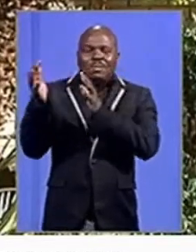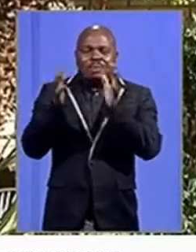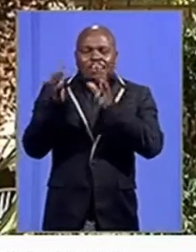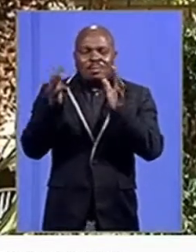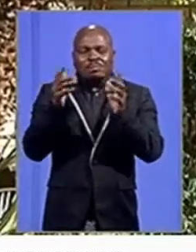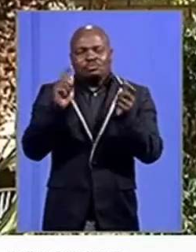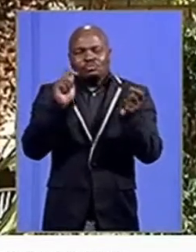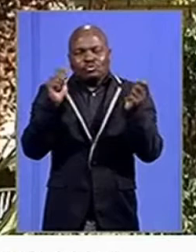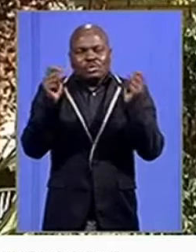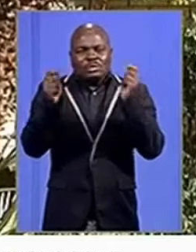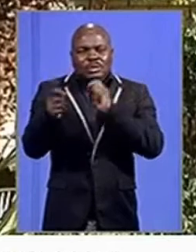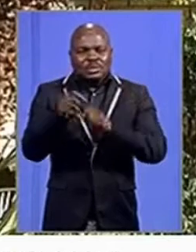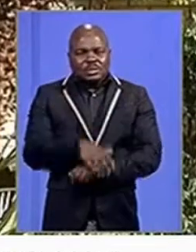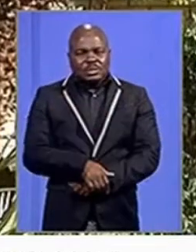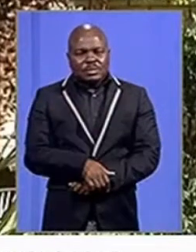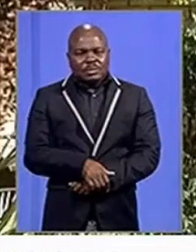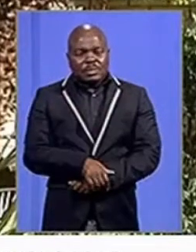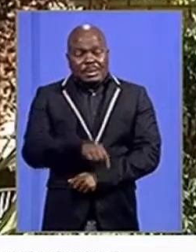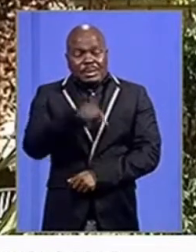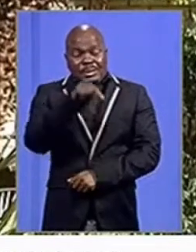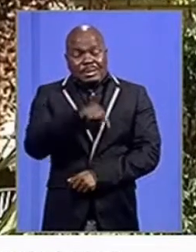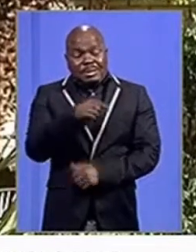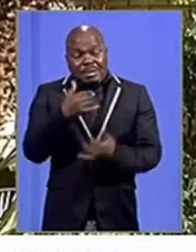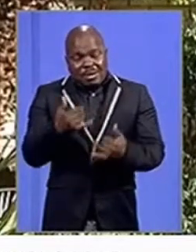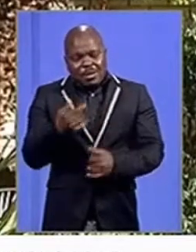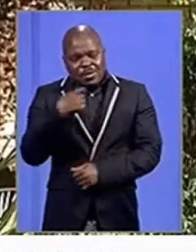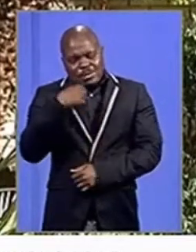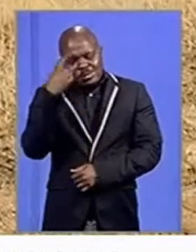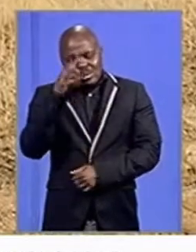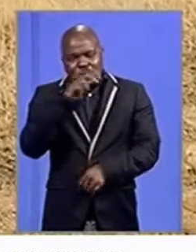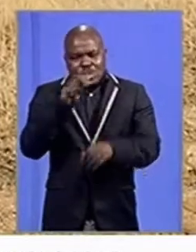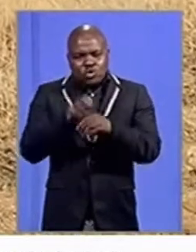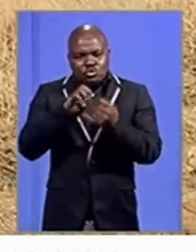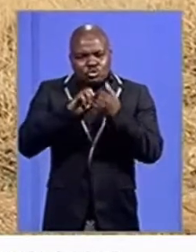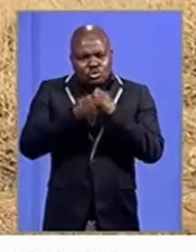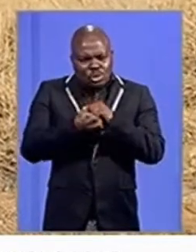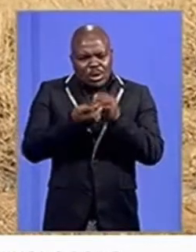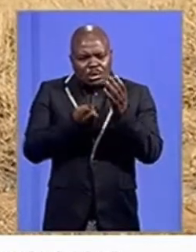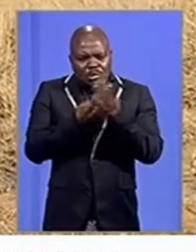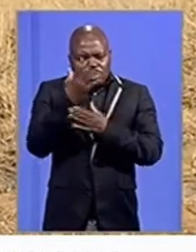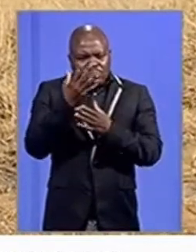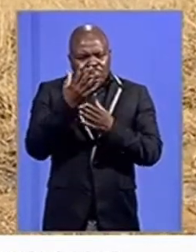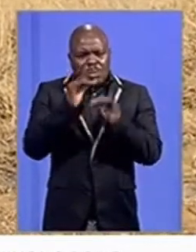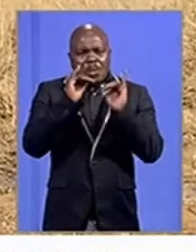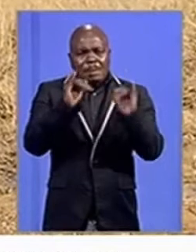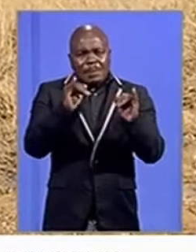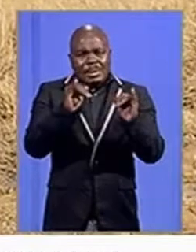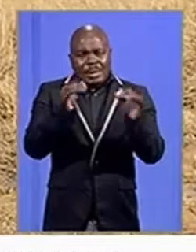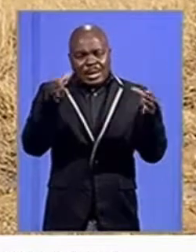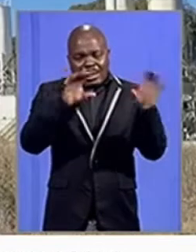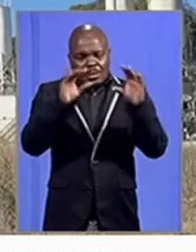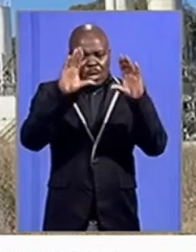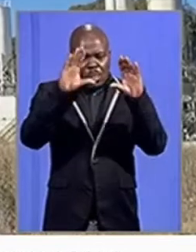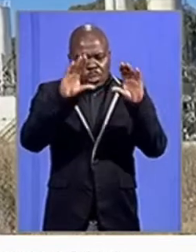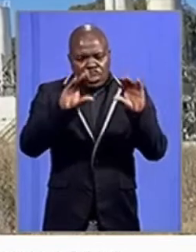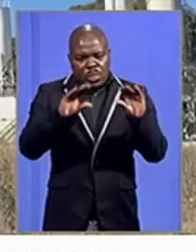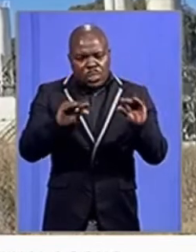ever met. So we need to decrease and limit these impacts on the